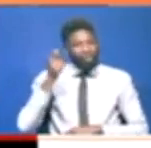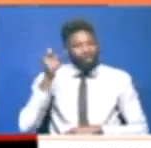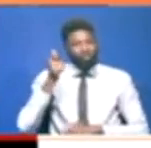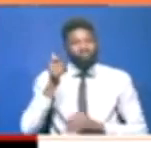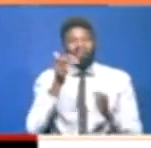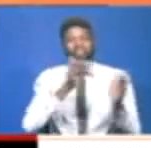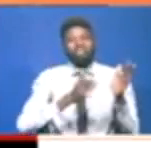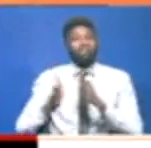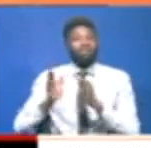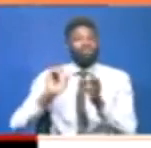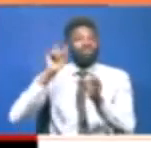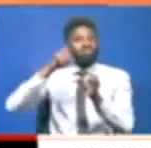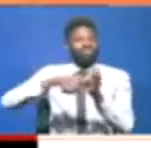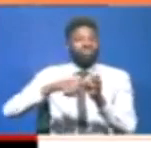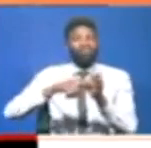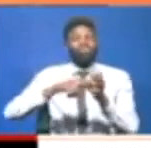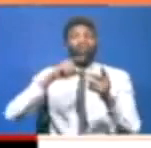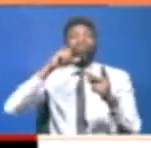what options are there?